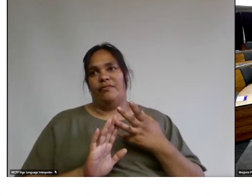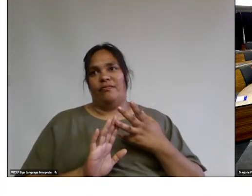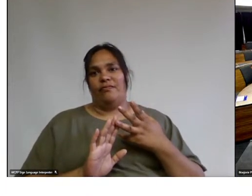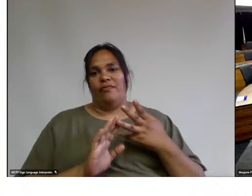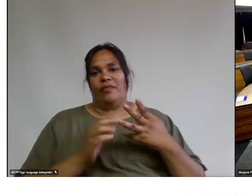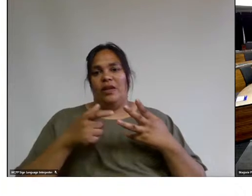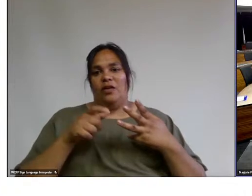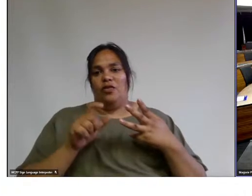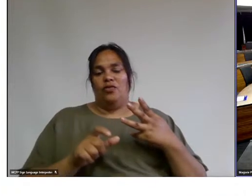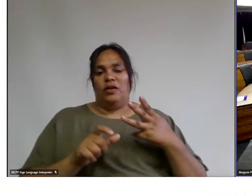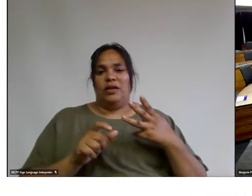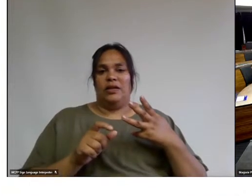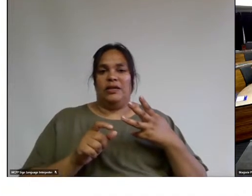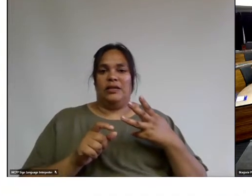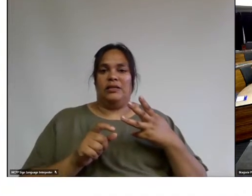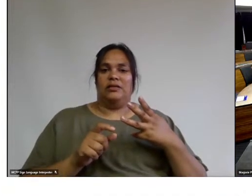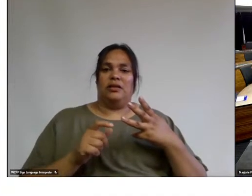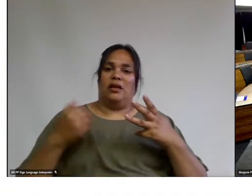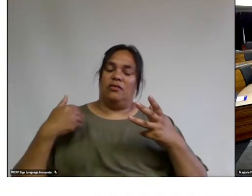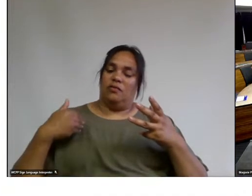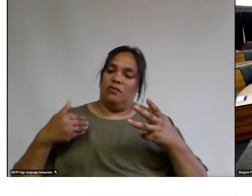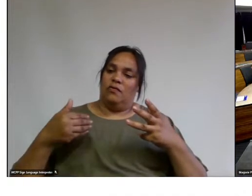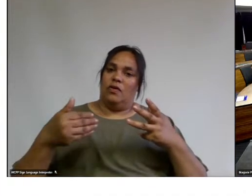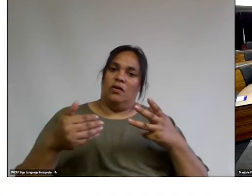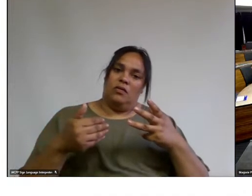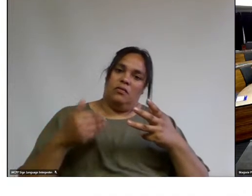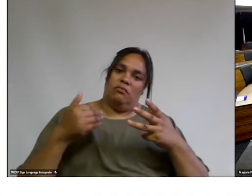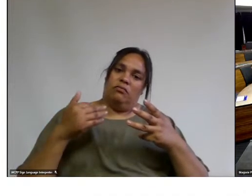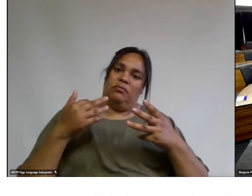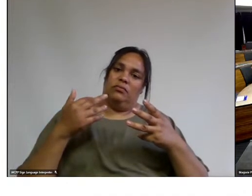Chair, in as far as I